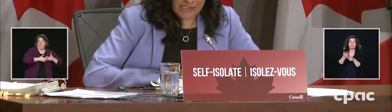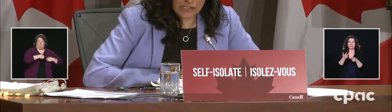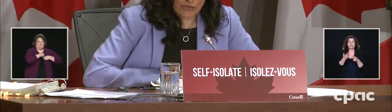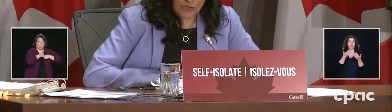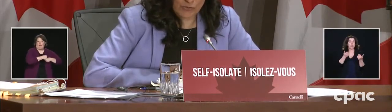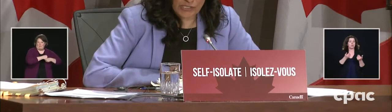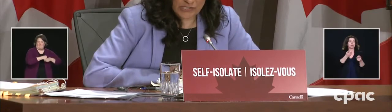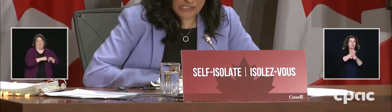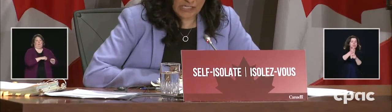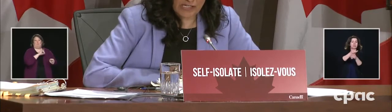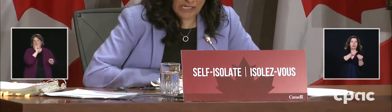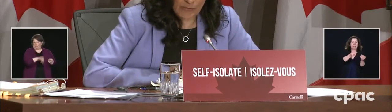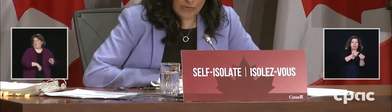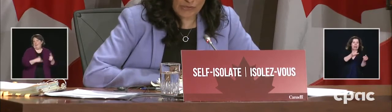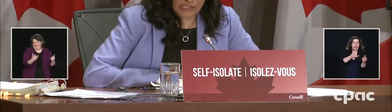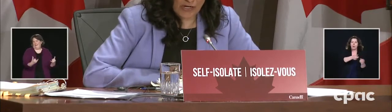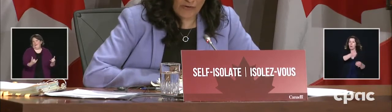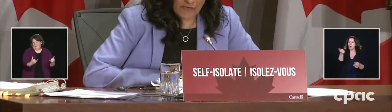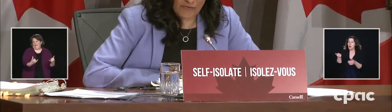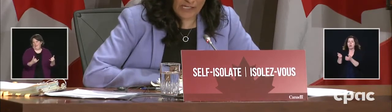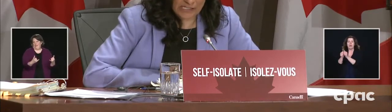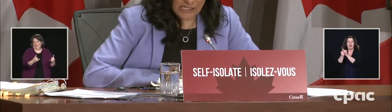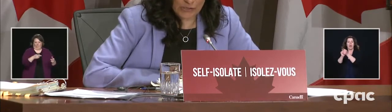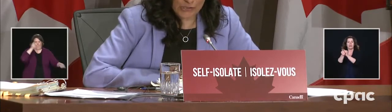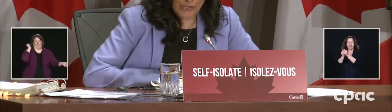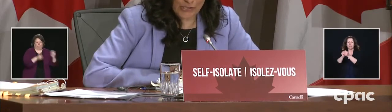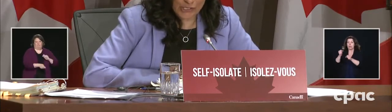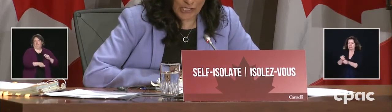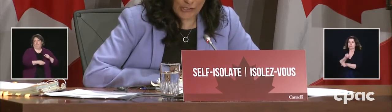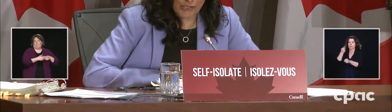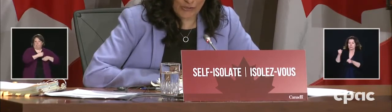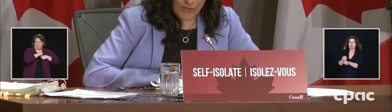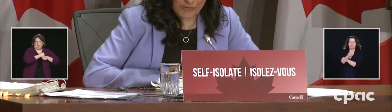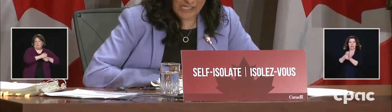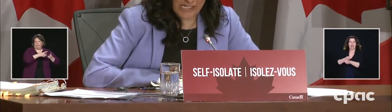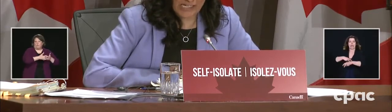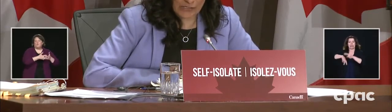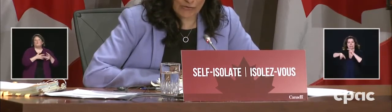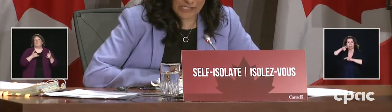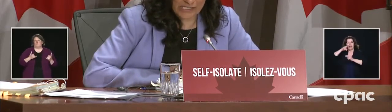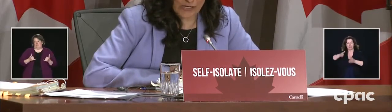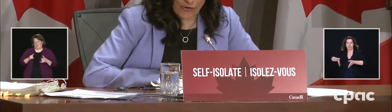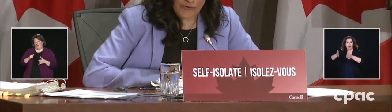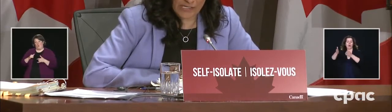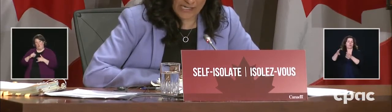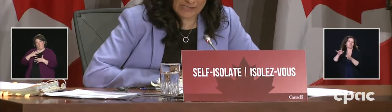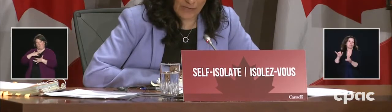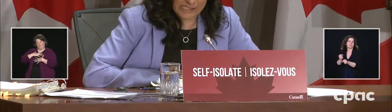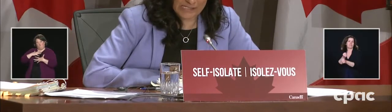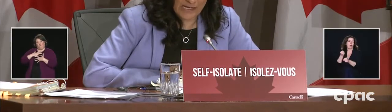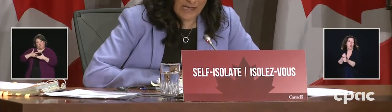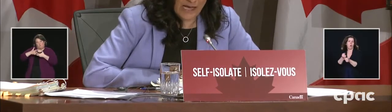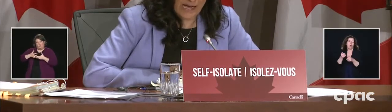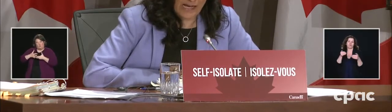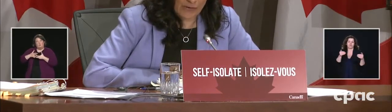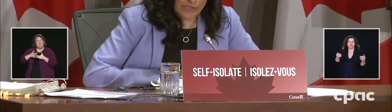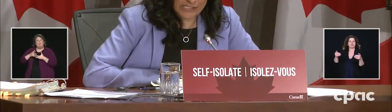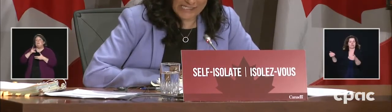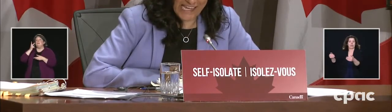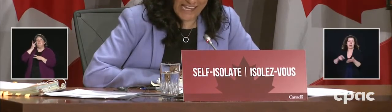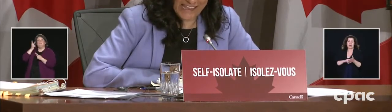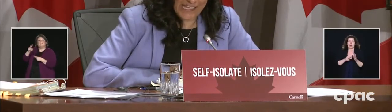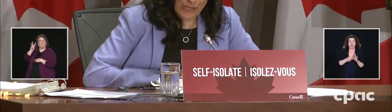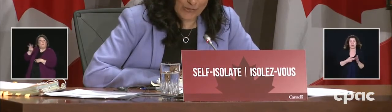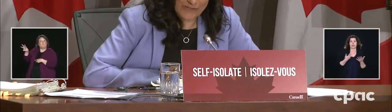that. And so you will see the numbers of ventilators on our chart on our website increasing over the next months. I